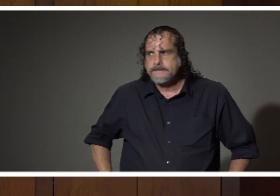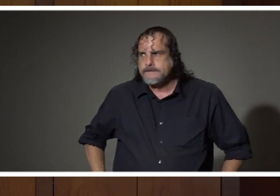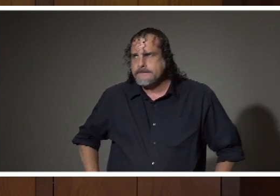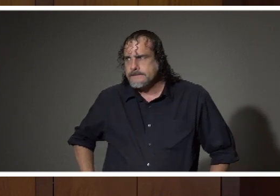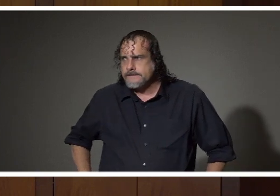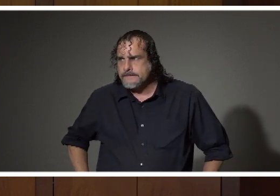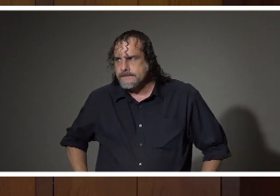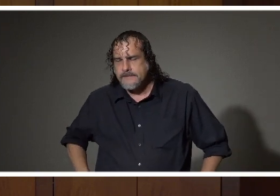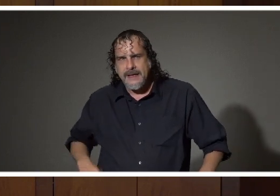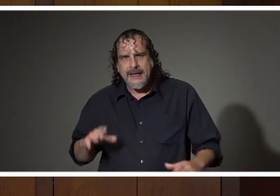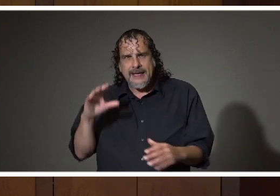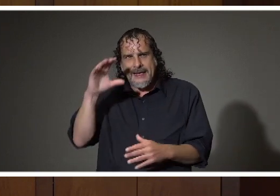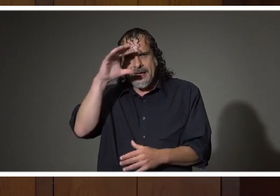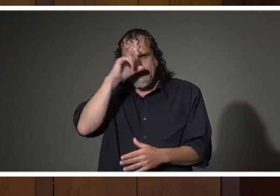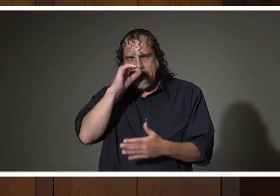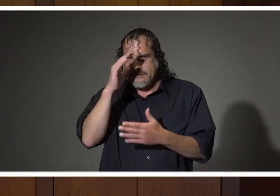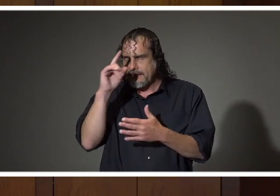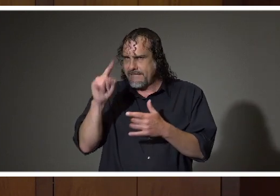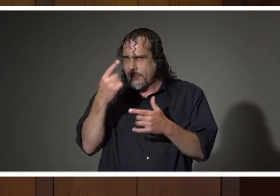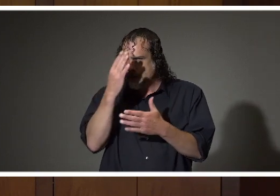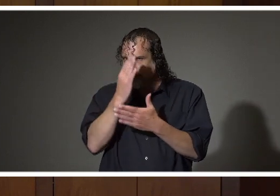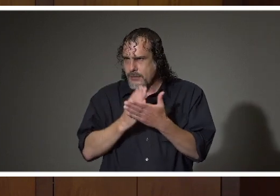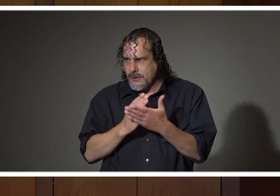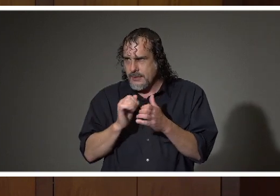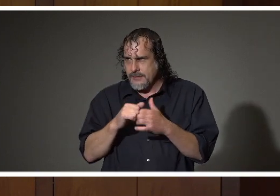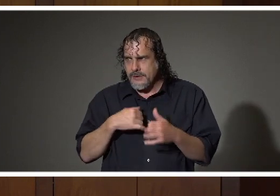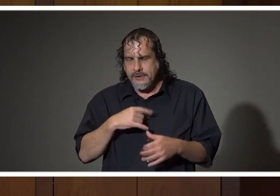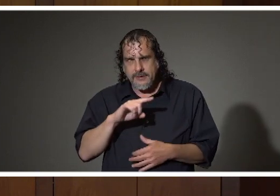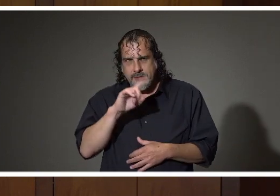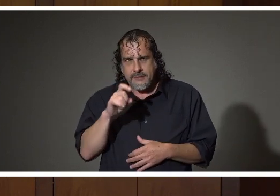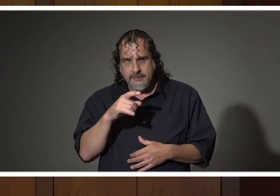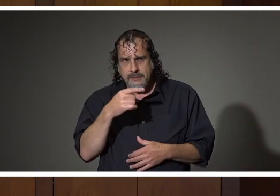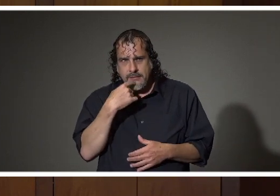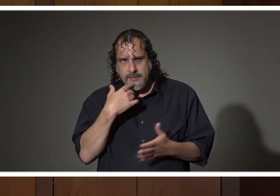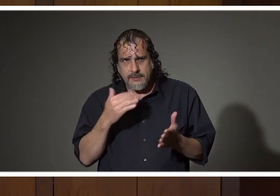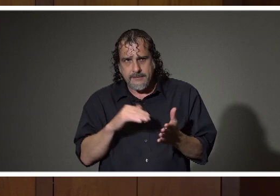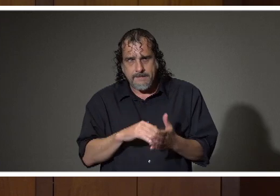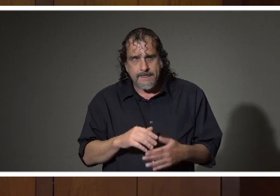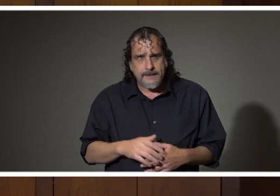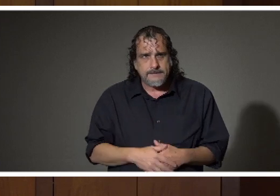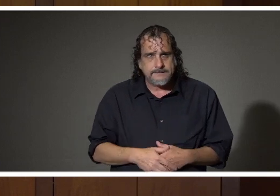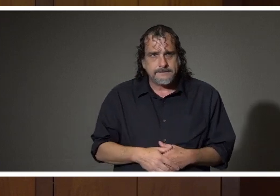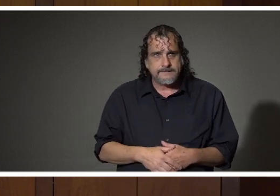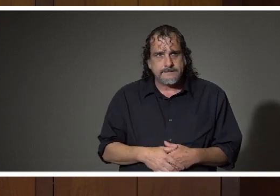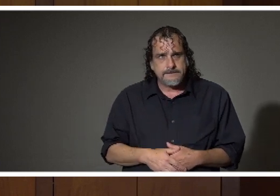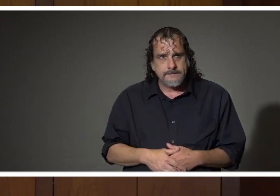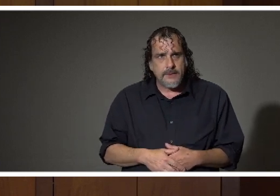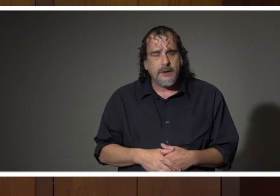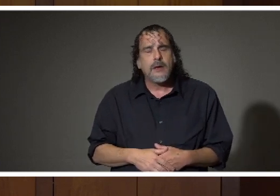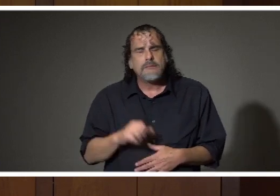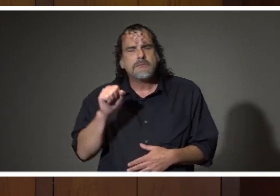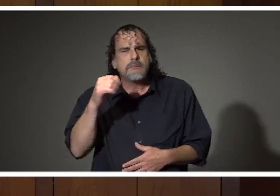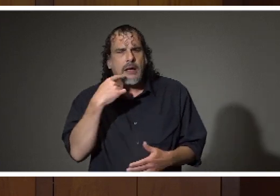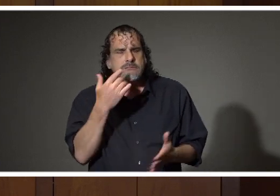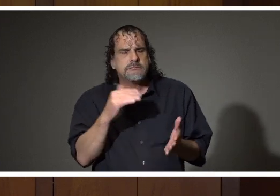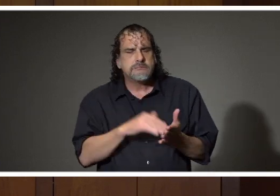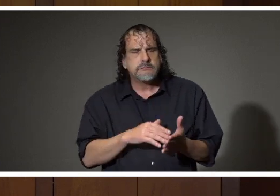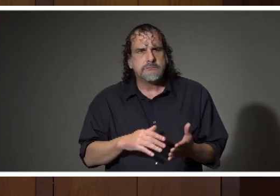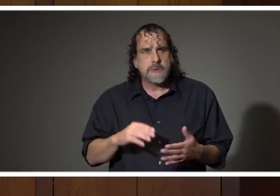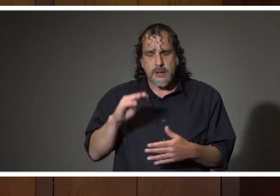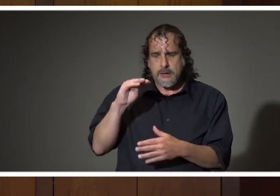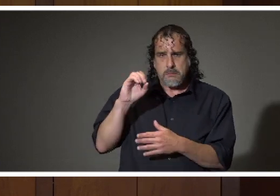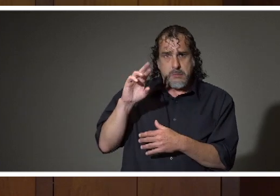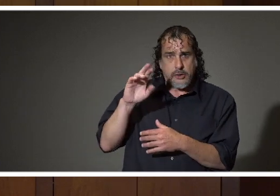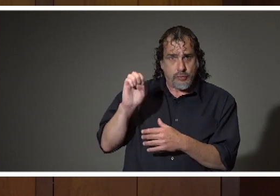I missed the first half of the question. I'm so sorry. Yeah. Could you repeat your question, please? Yes. Monroe County